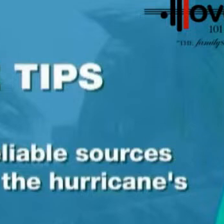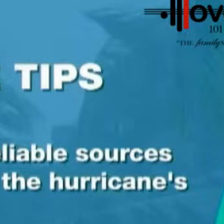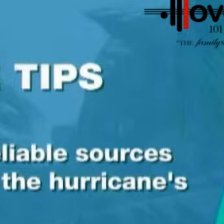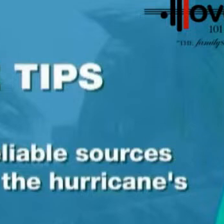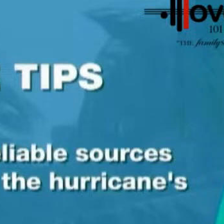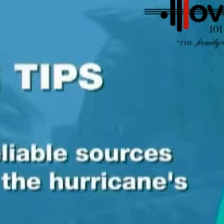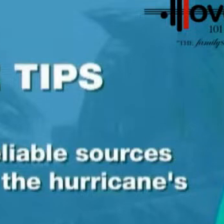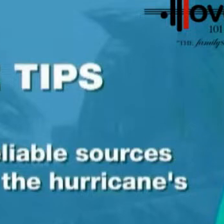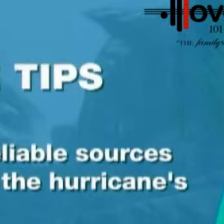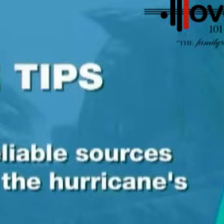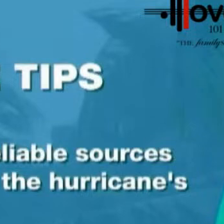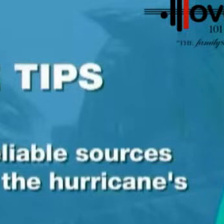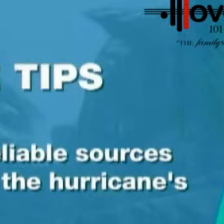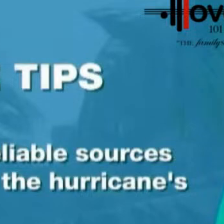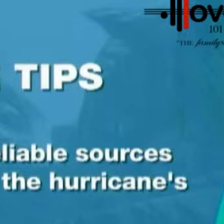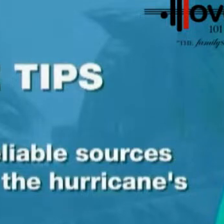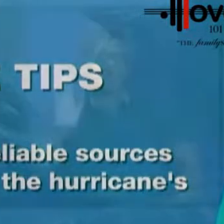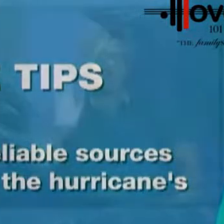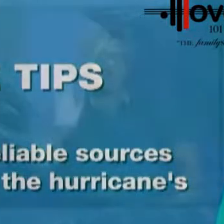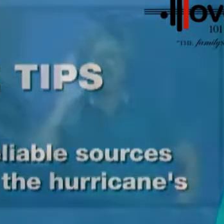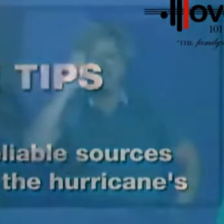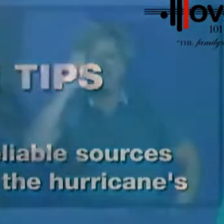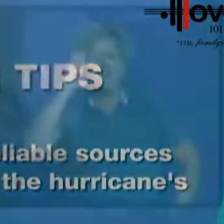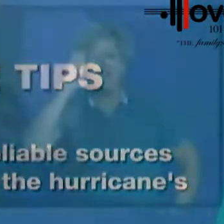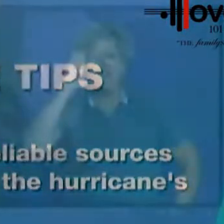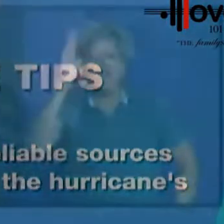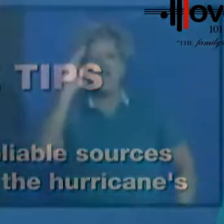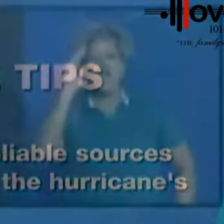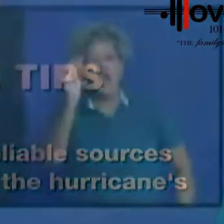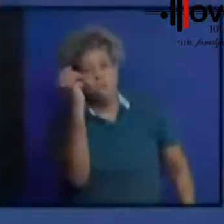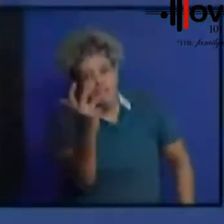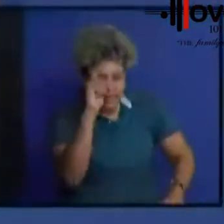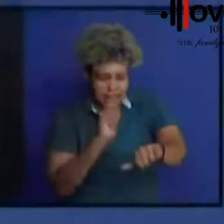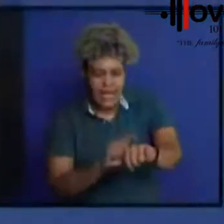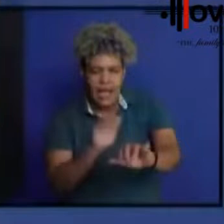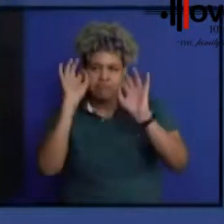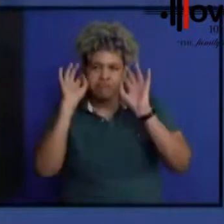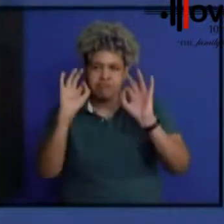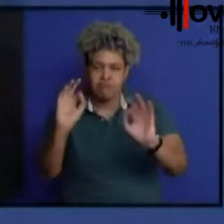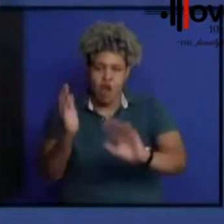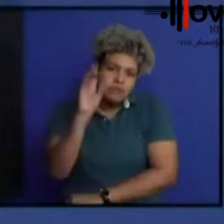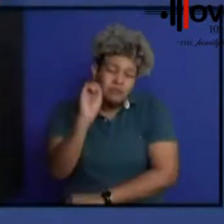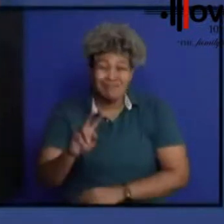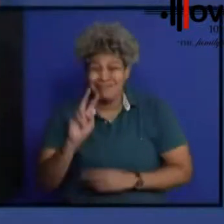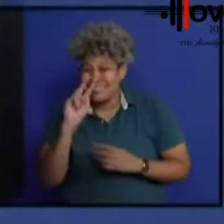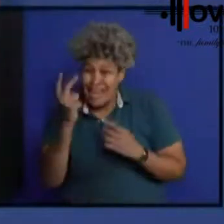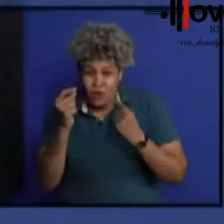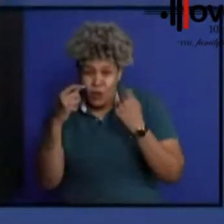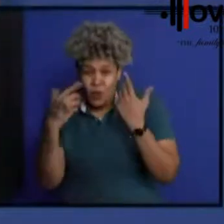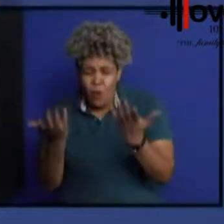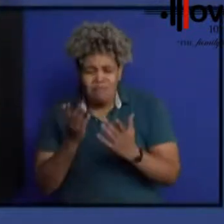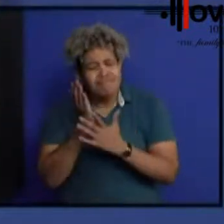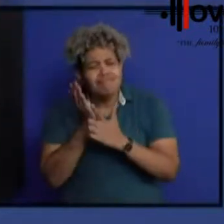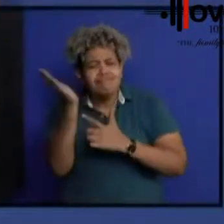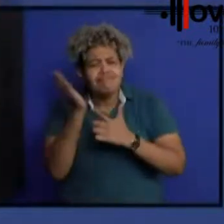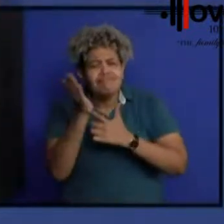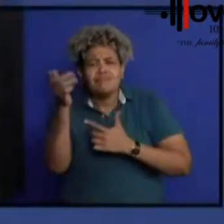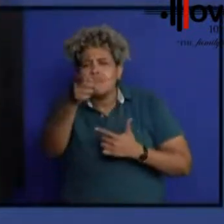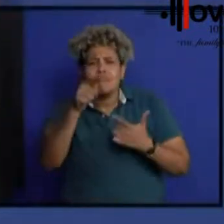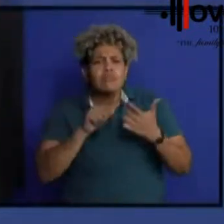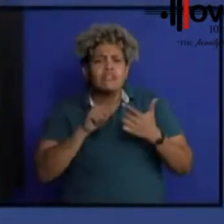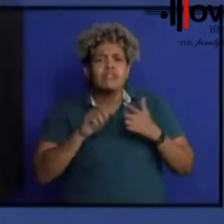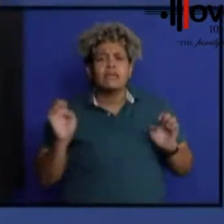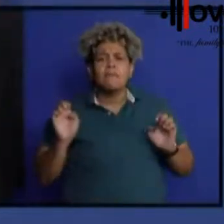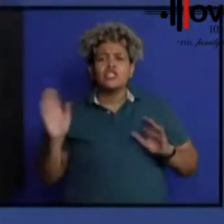Emergency Management will provide timely updates. Second, create an emergency